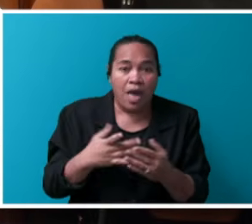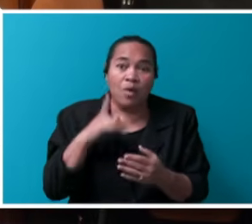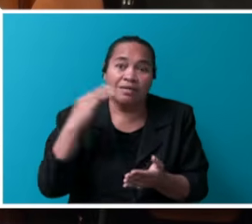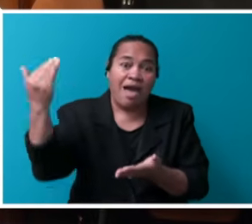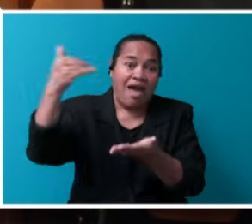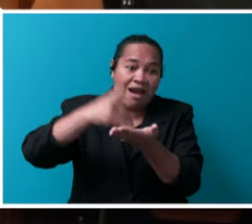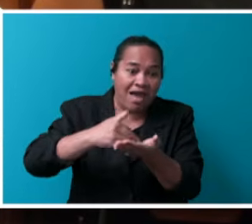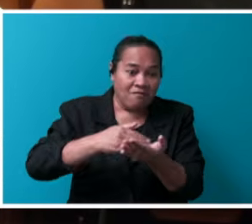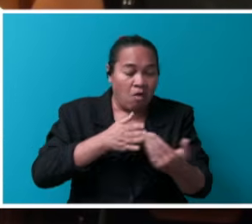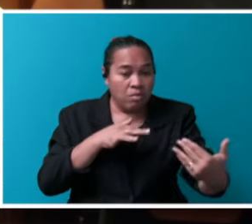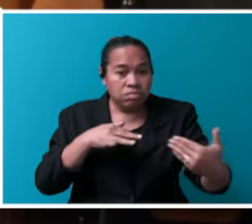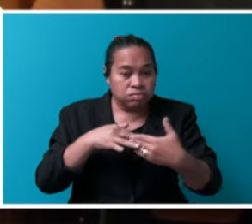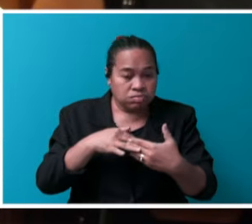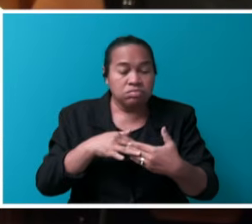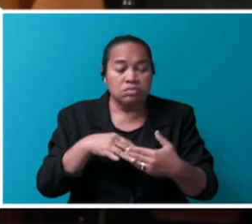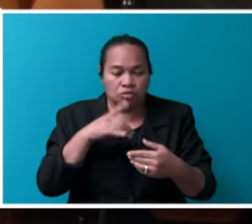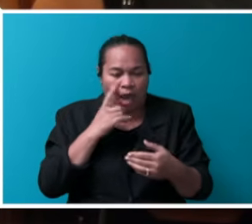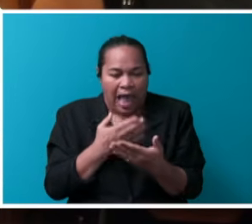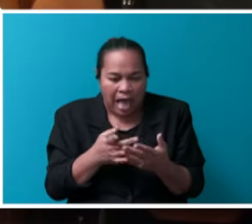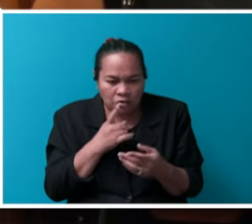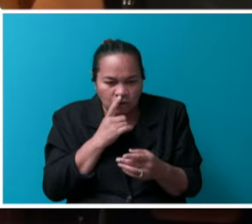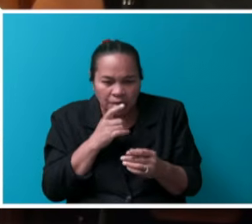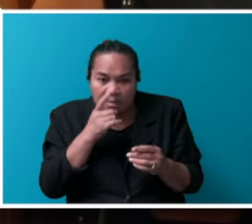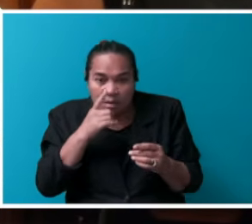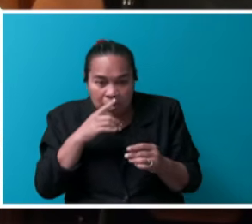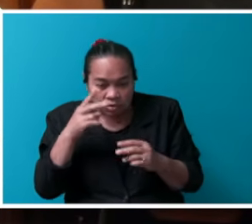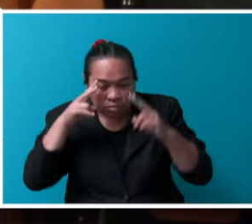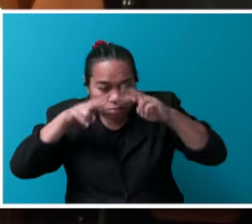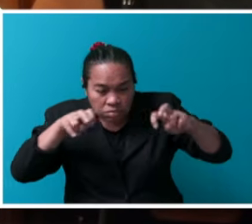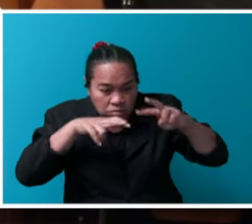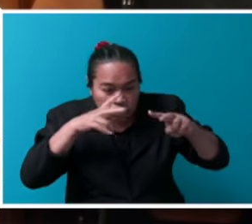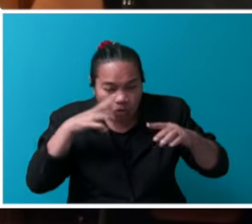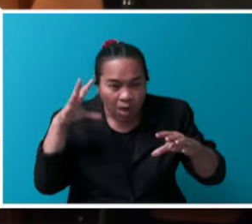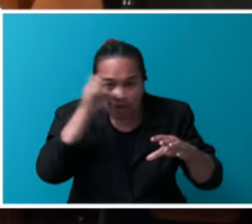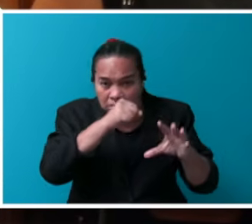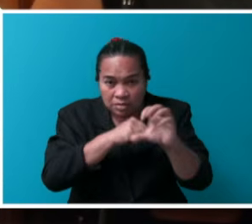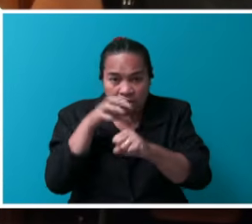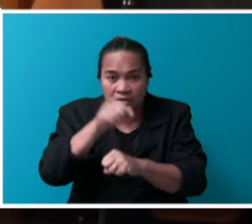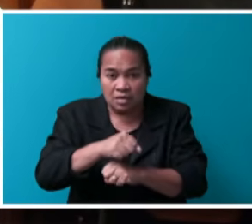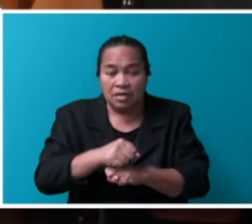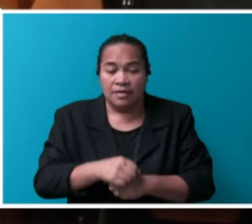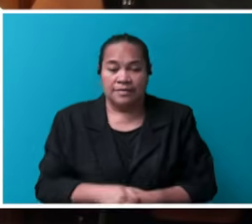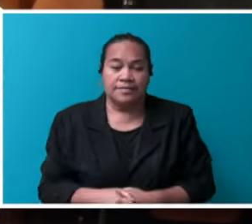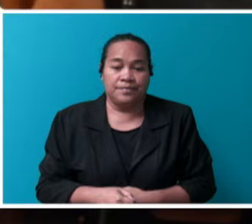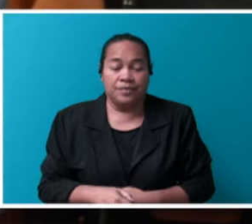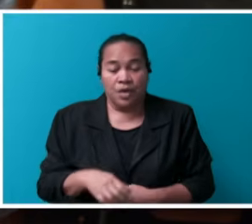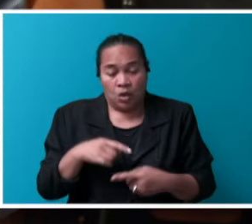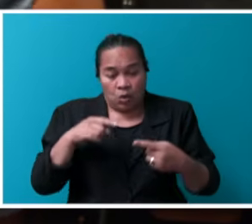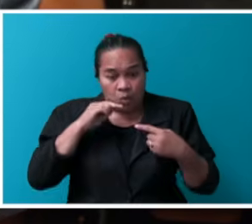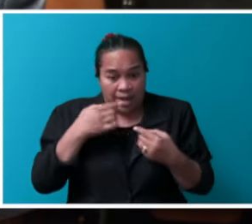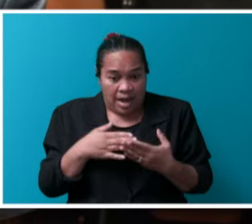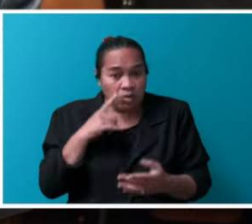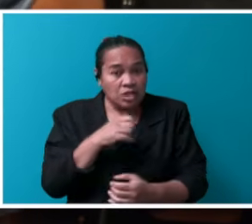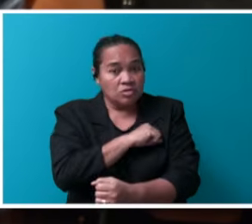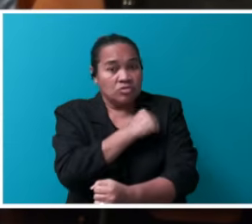drug rings, and providing better data and intelligence to guide interventions. Mr. Speaker, we are going to strengthen